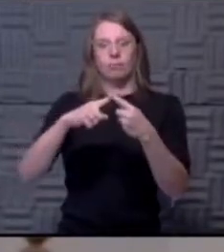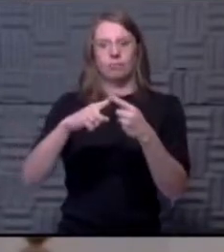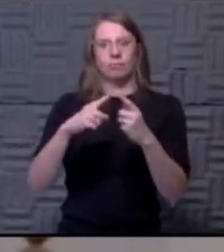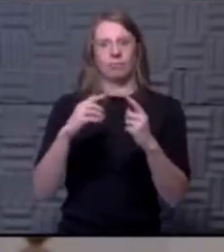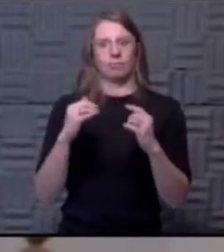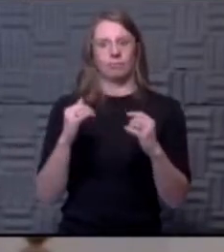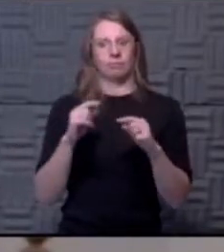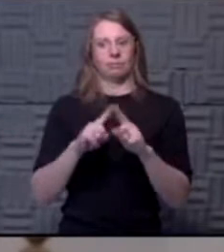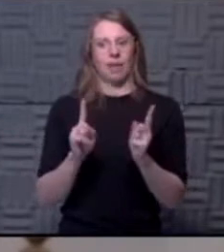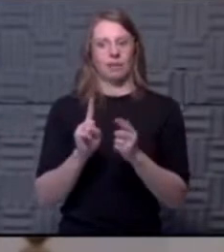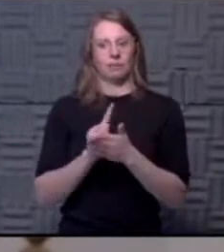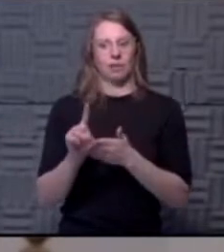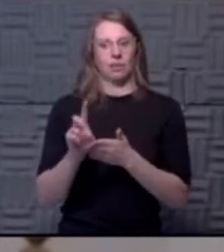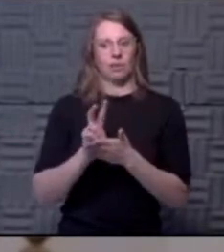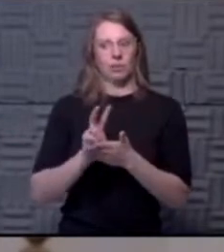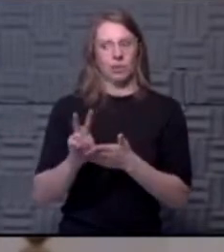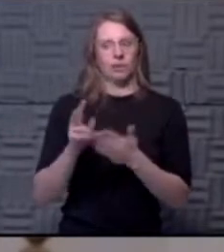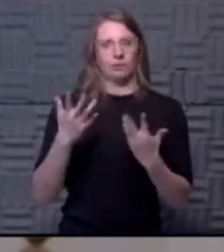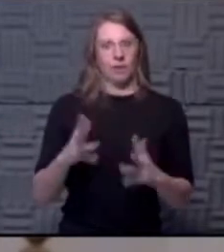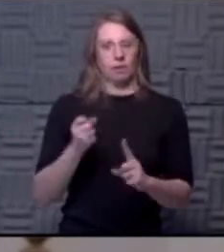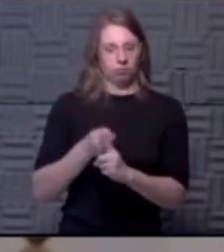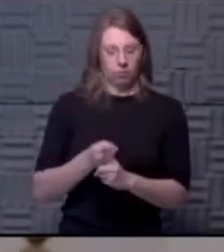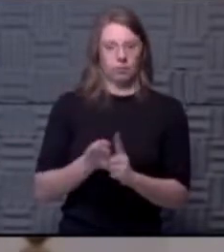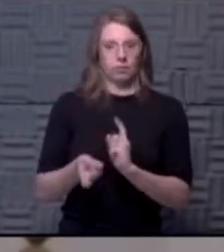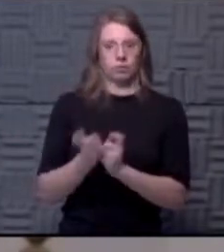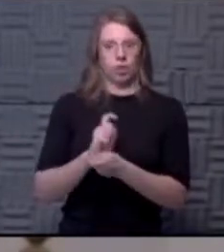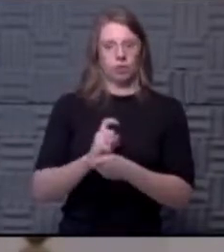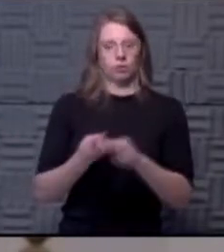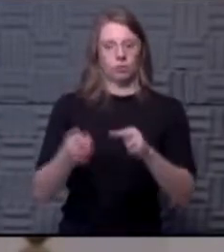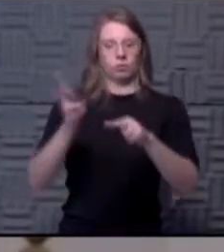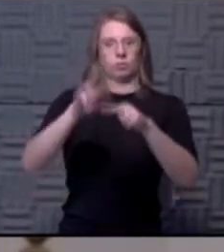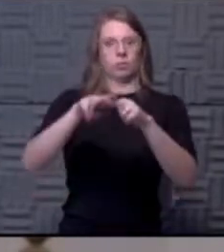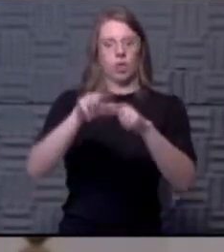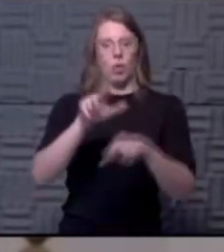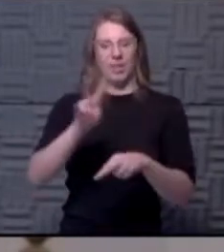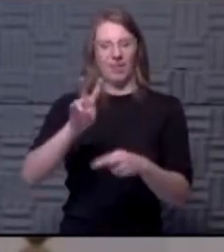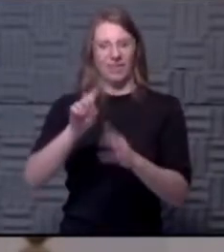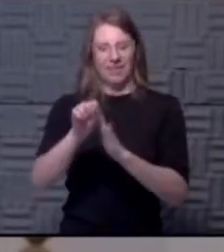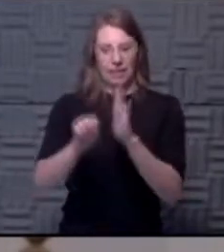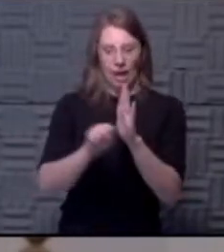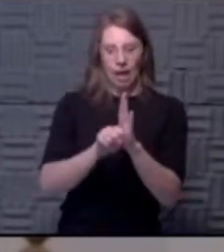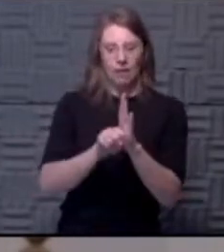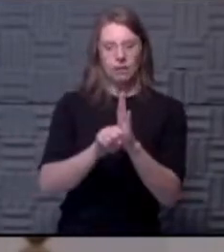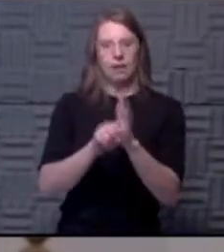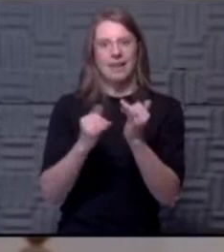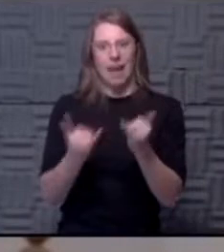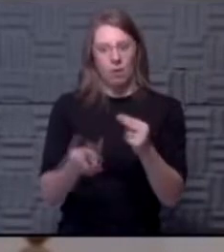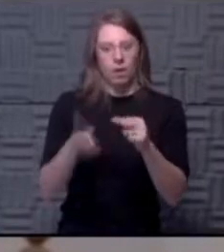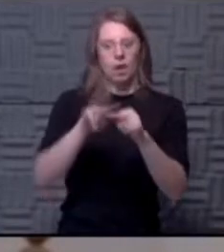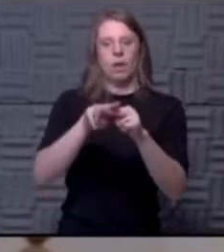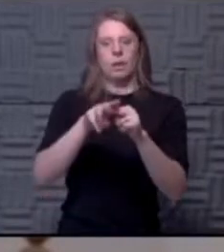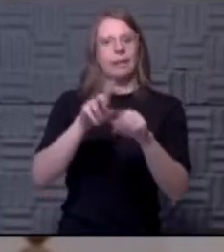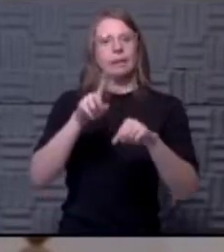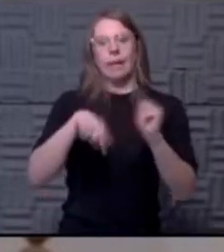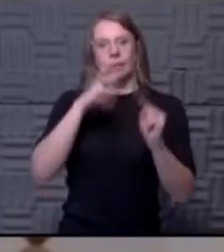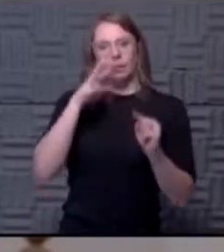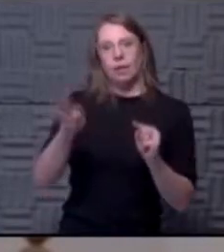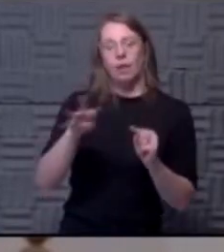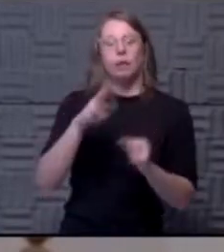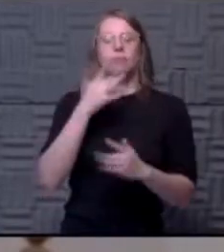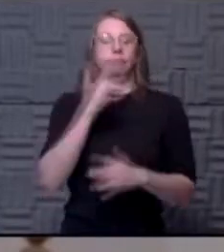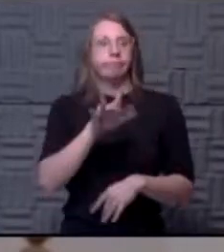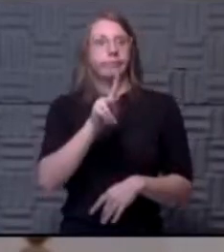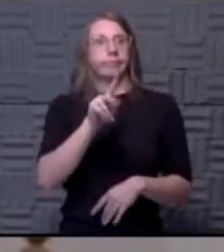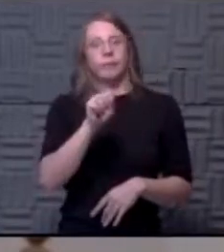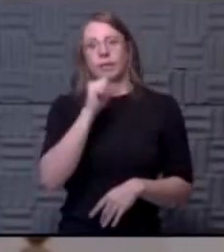the last week or two. And there's been a reversal in 27 states, and we cannot turn a blind eye to that. Fortunately, Kansas is not one of